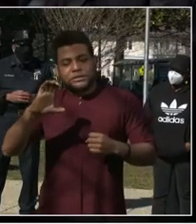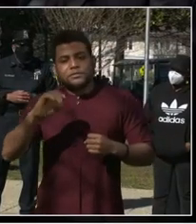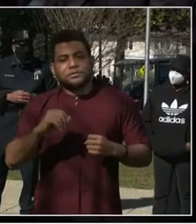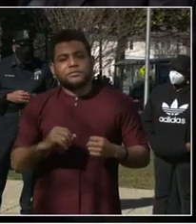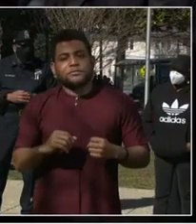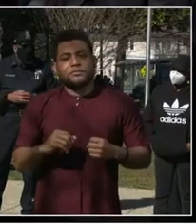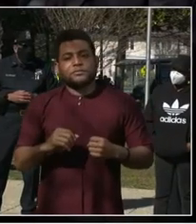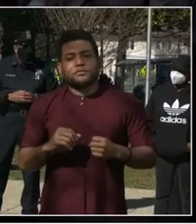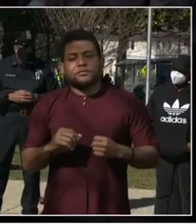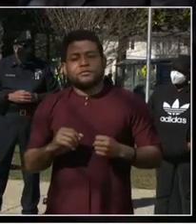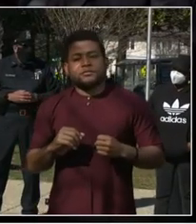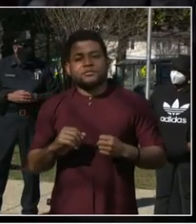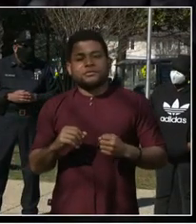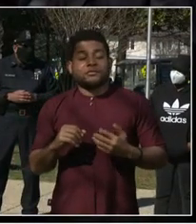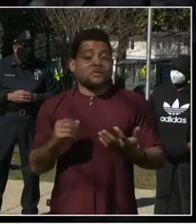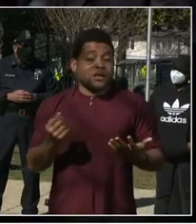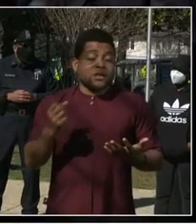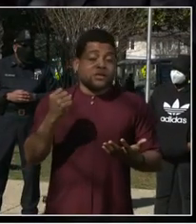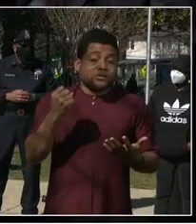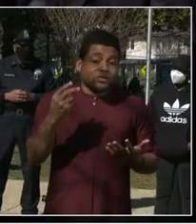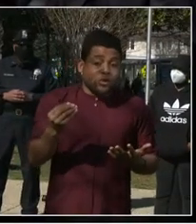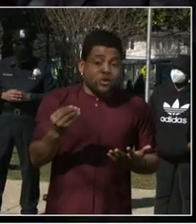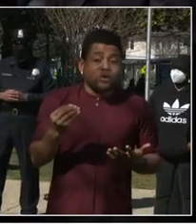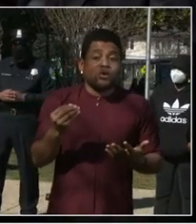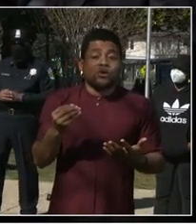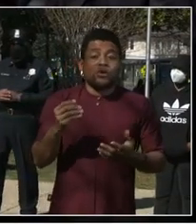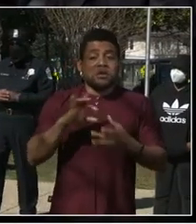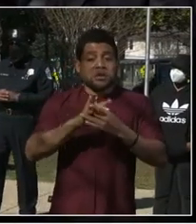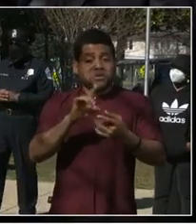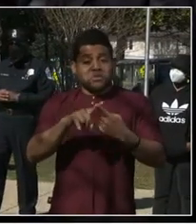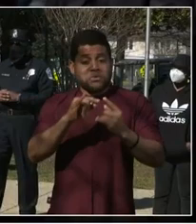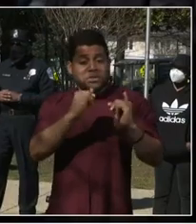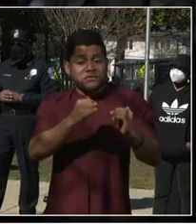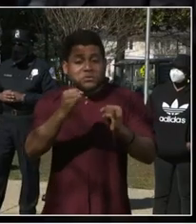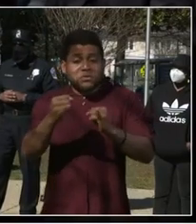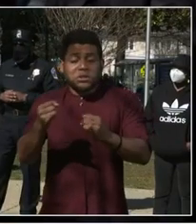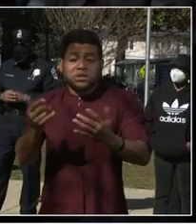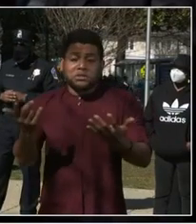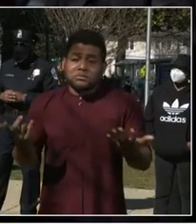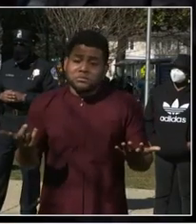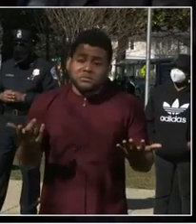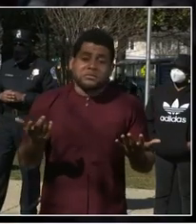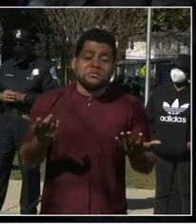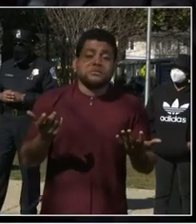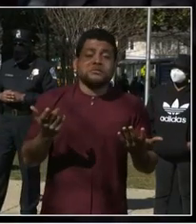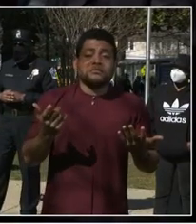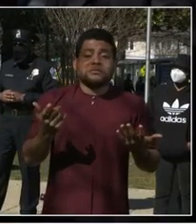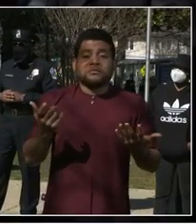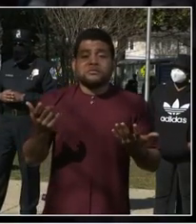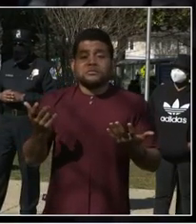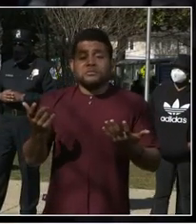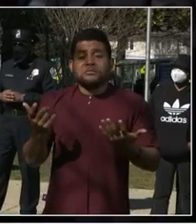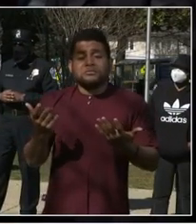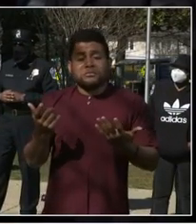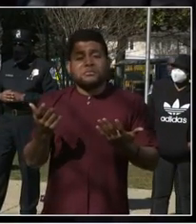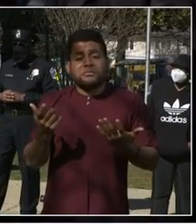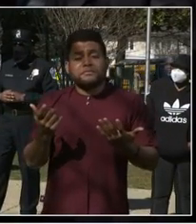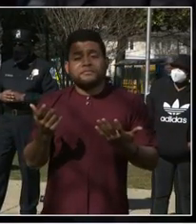to this individual, he was enrolled